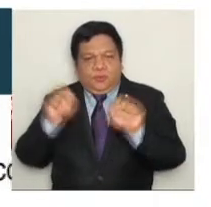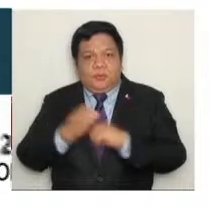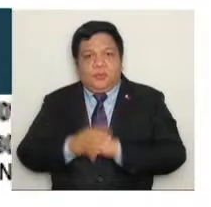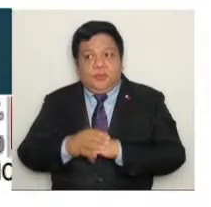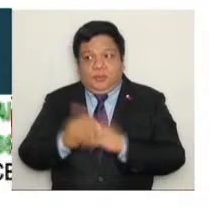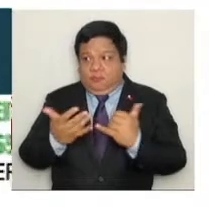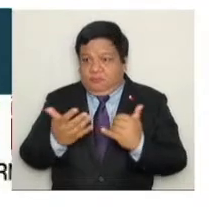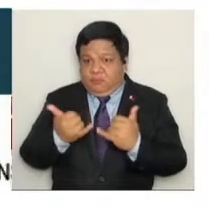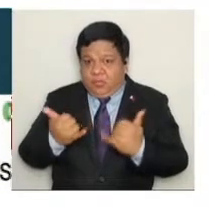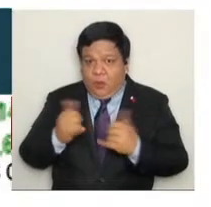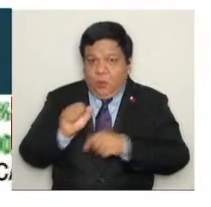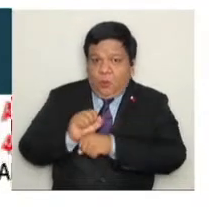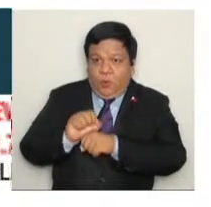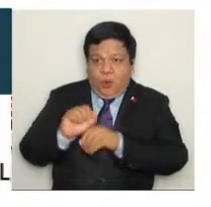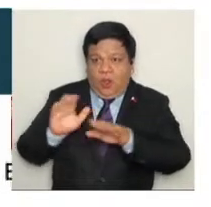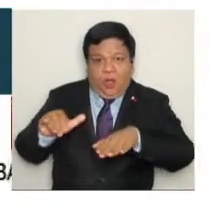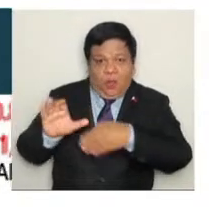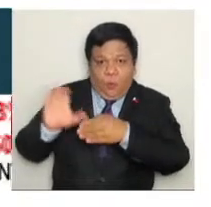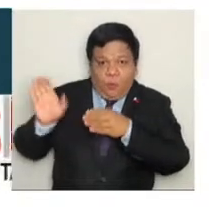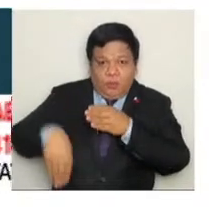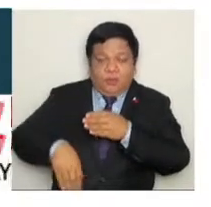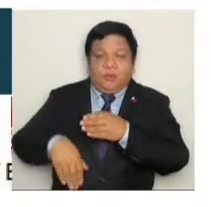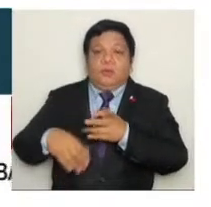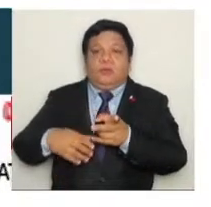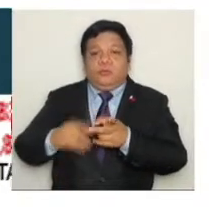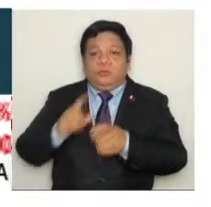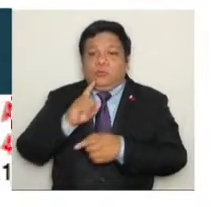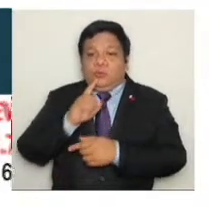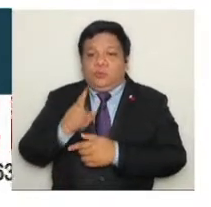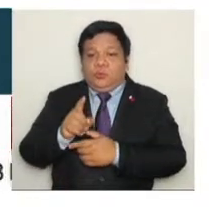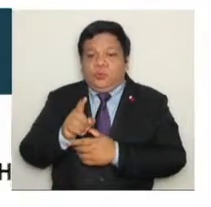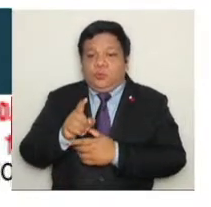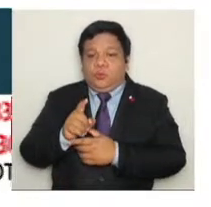business, it's basically his